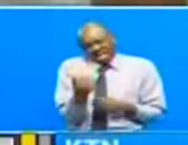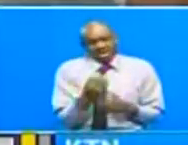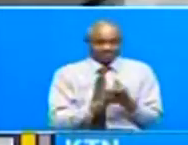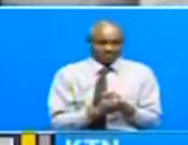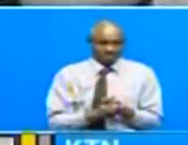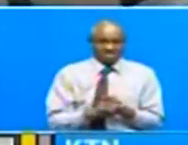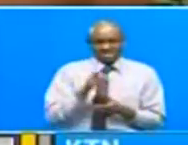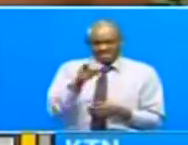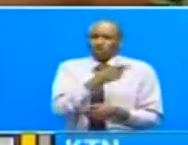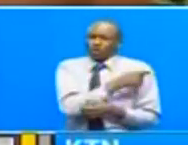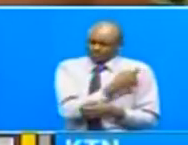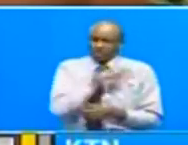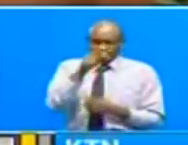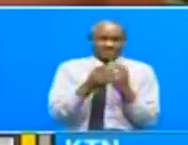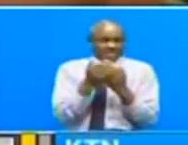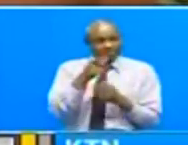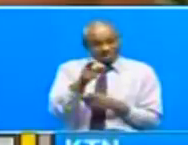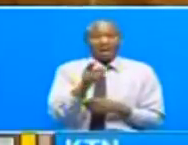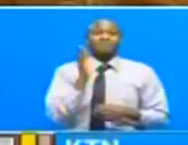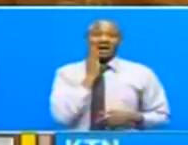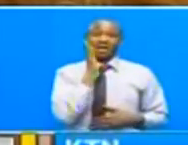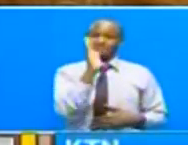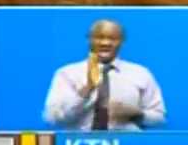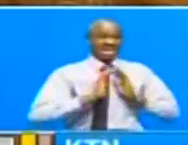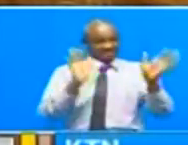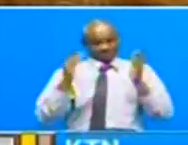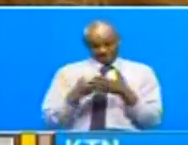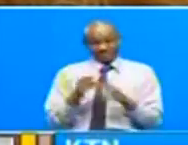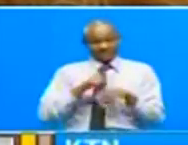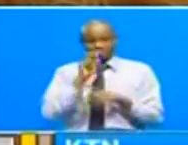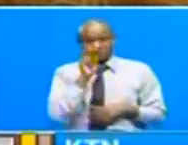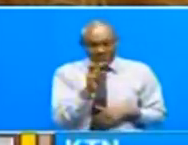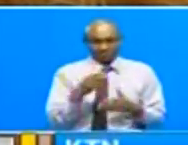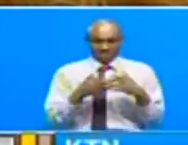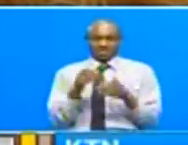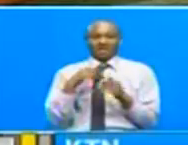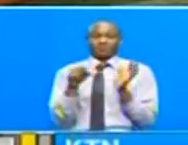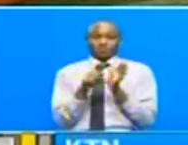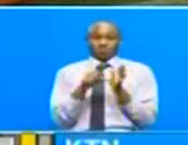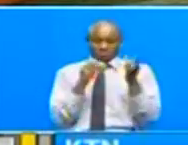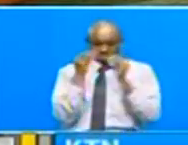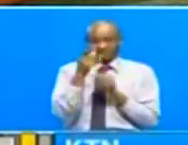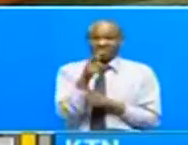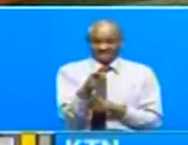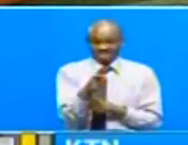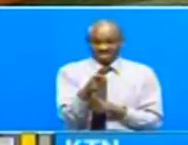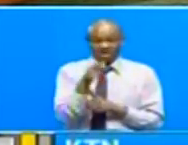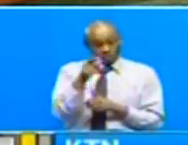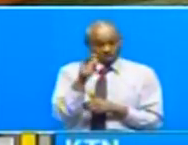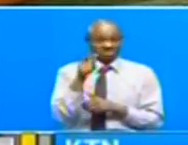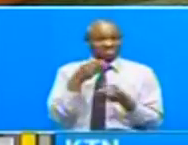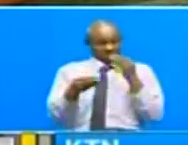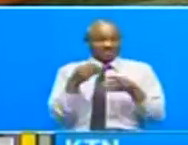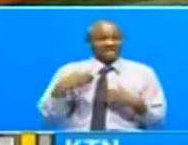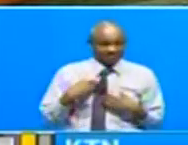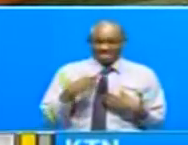been the hospitals. His 19-year-old mother allegedly abandoned her baby when she realized the extent of his deformity. So far, baby Brian